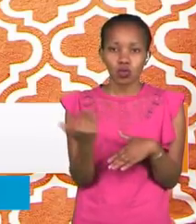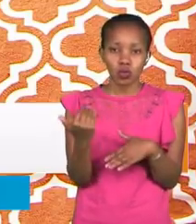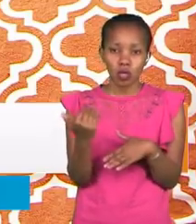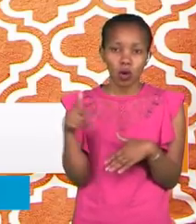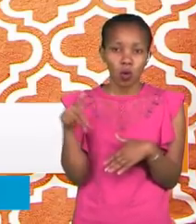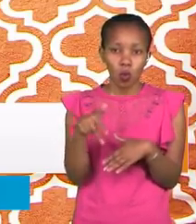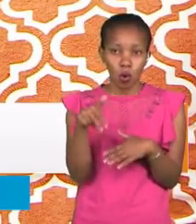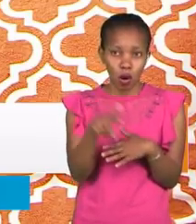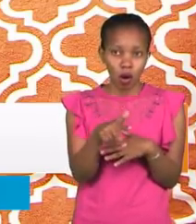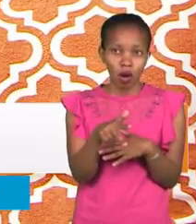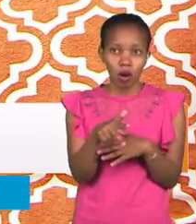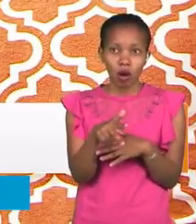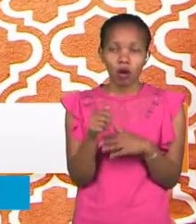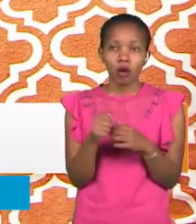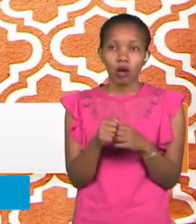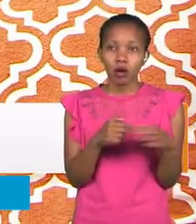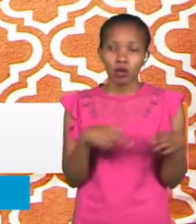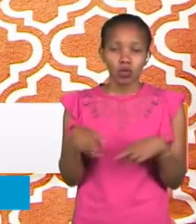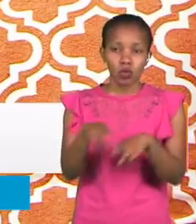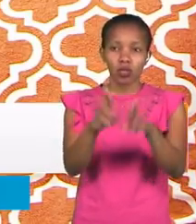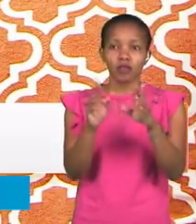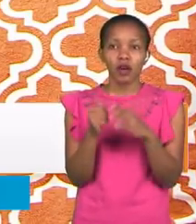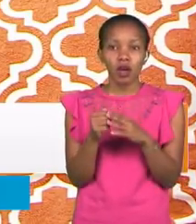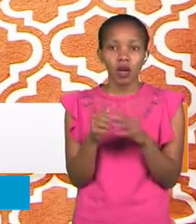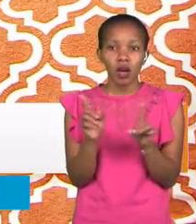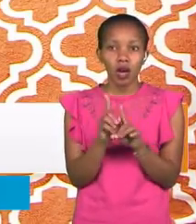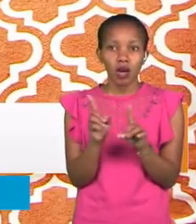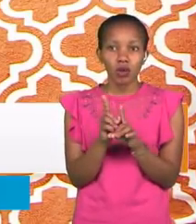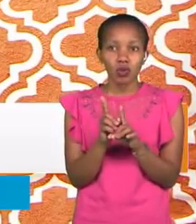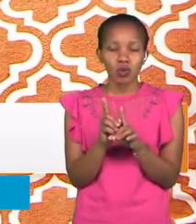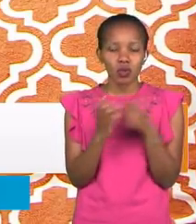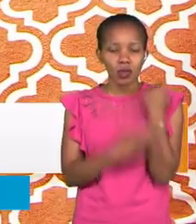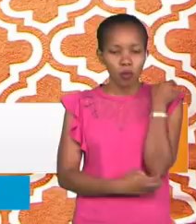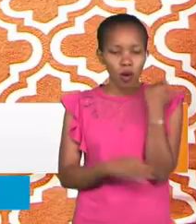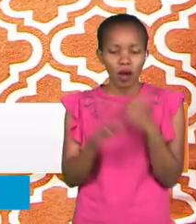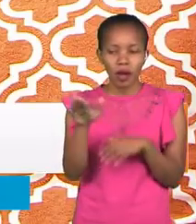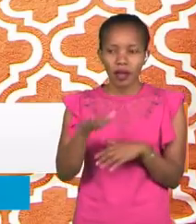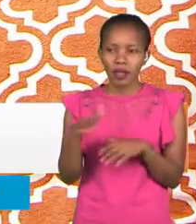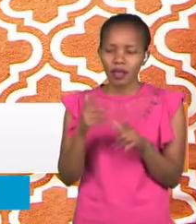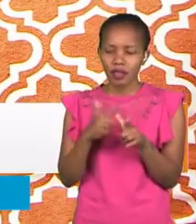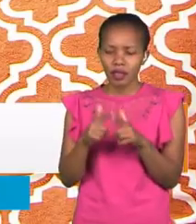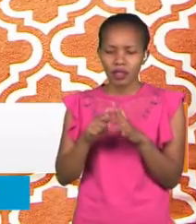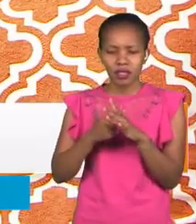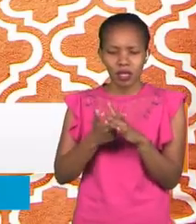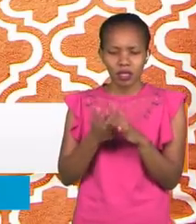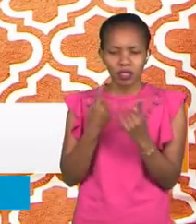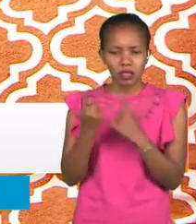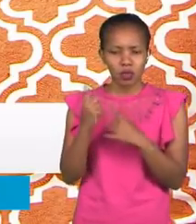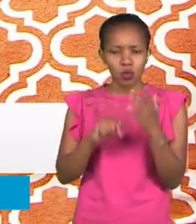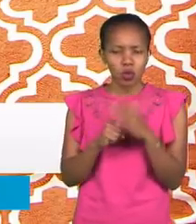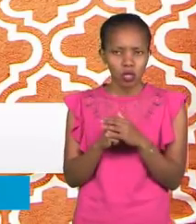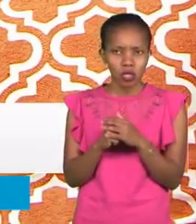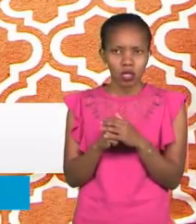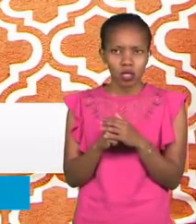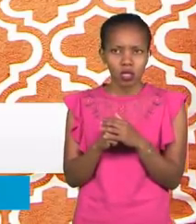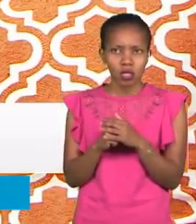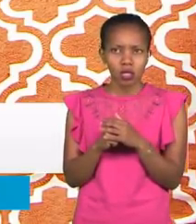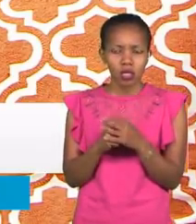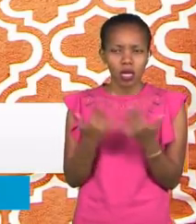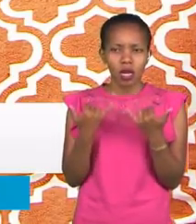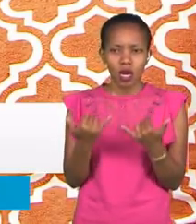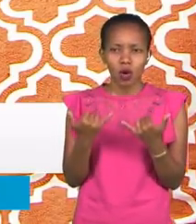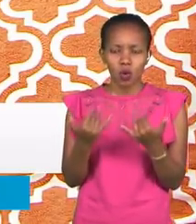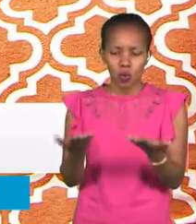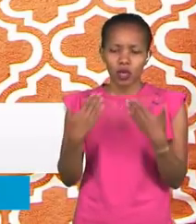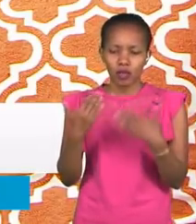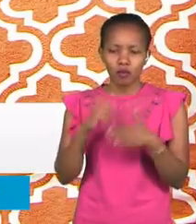Towards to the rivers and in those very remote areas, mm-hmm. then we started to say, what does WASH need to provide us uh-huh,